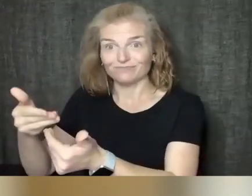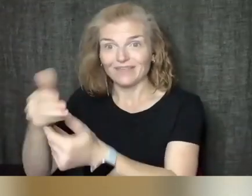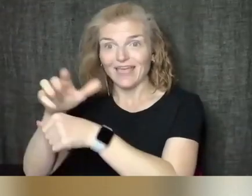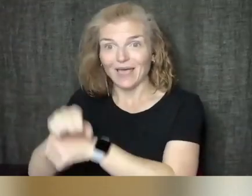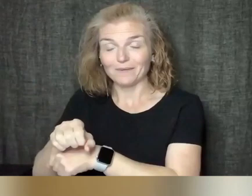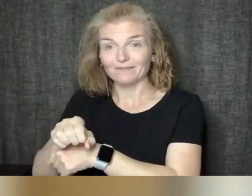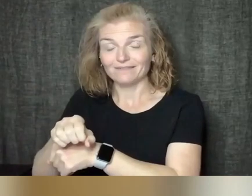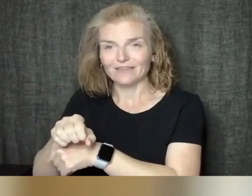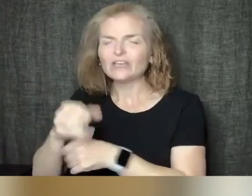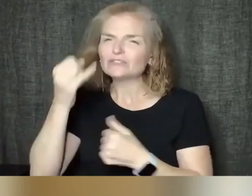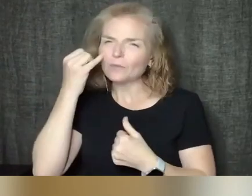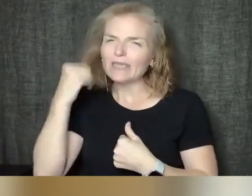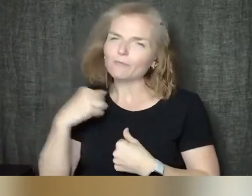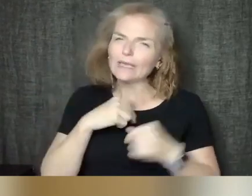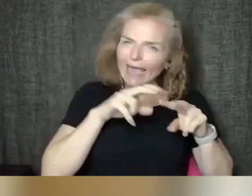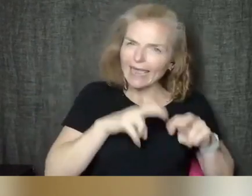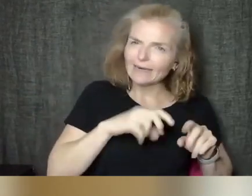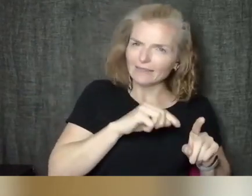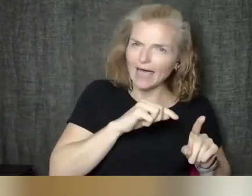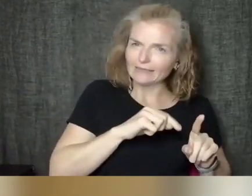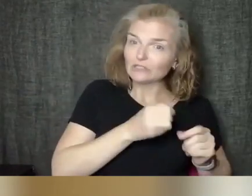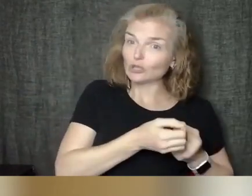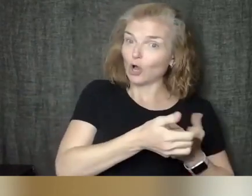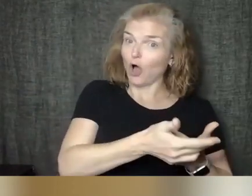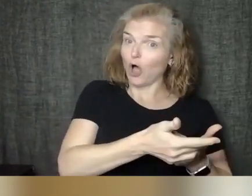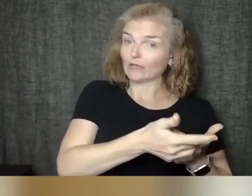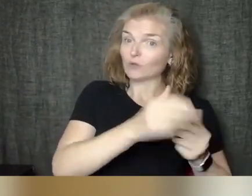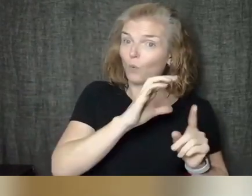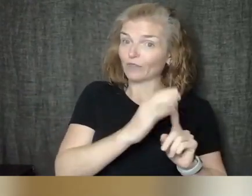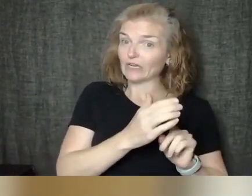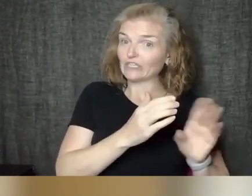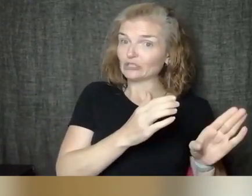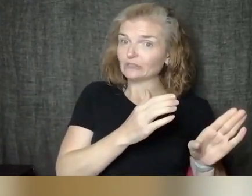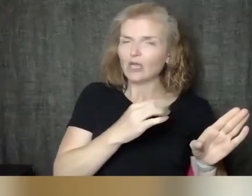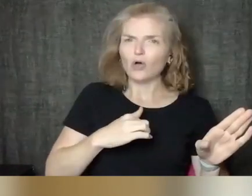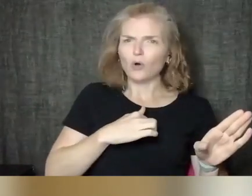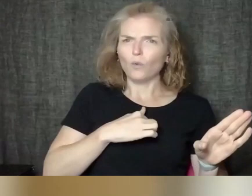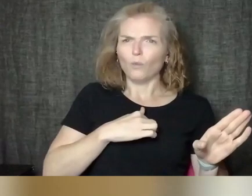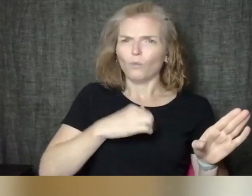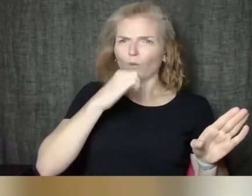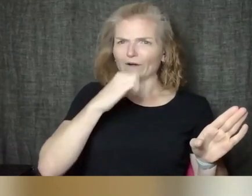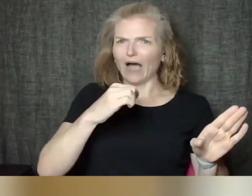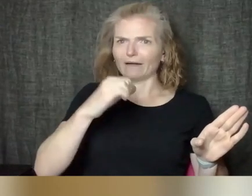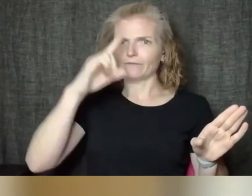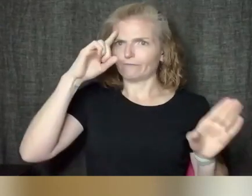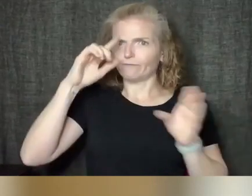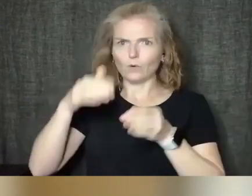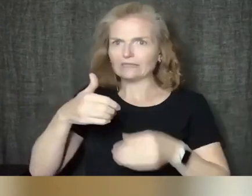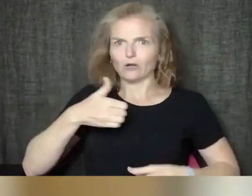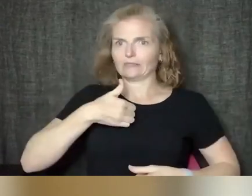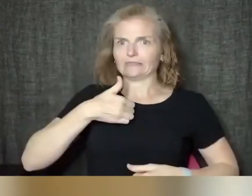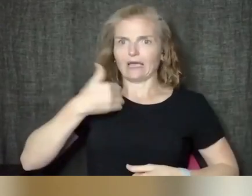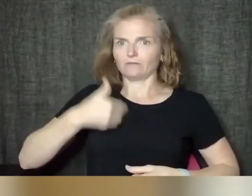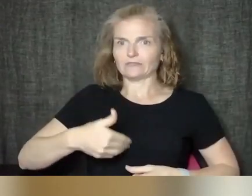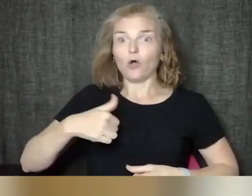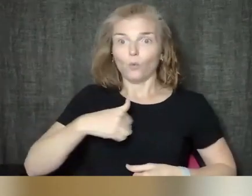at causes and conditions, we're not identified with the story of self because we're seeing causes and conditions.